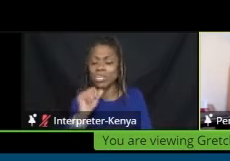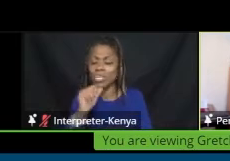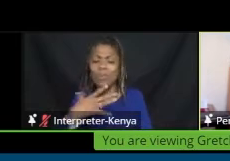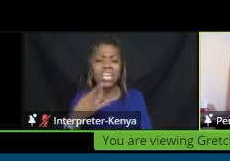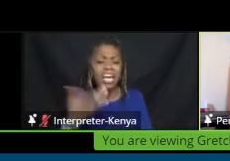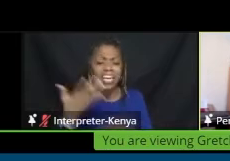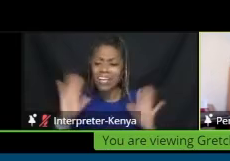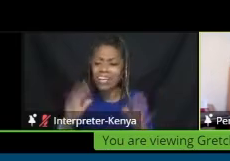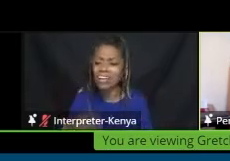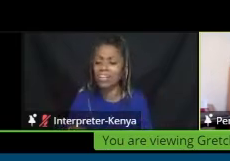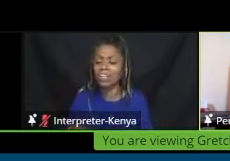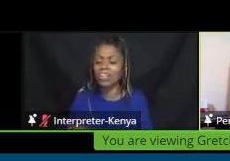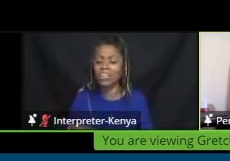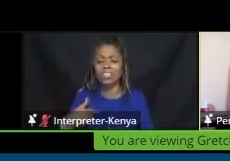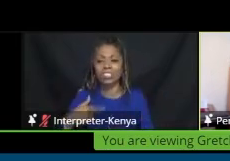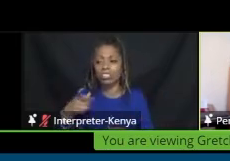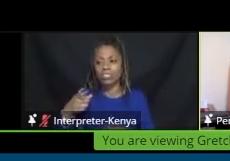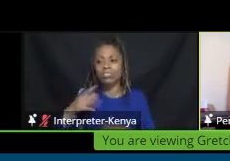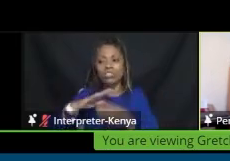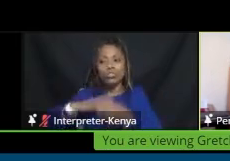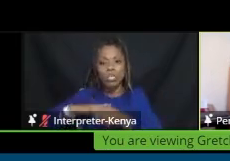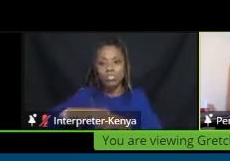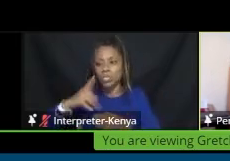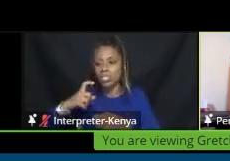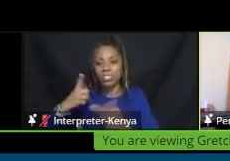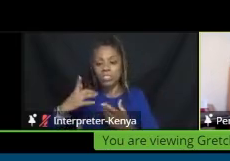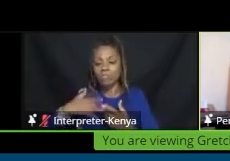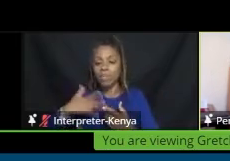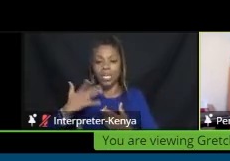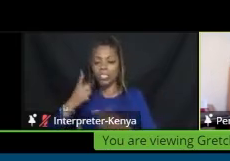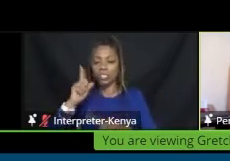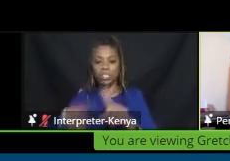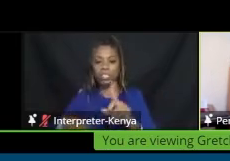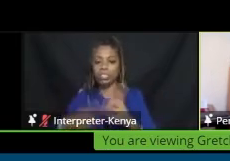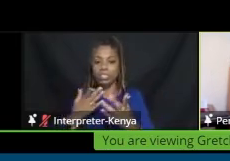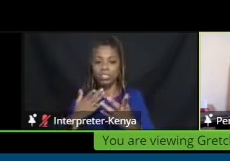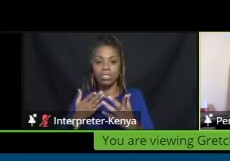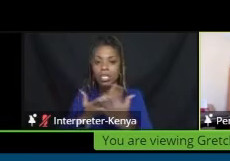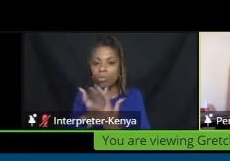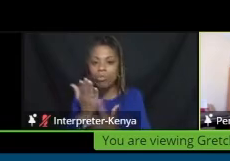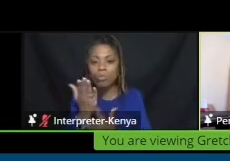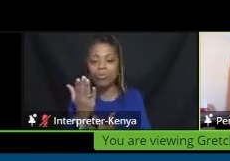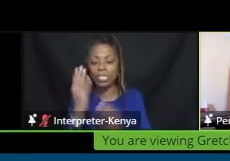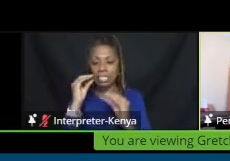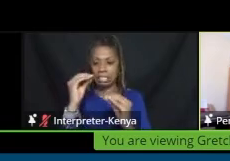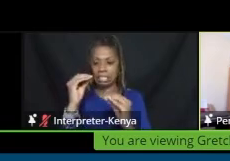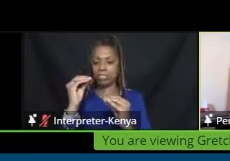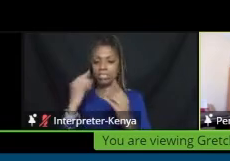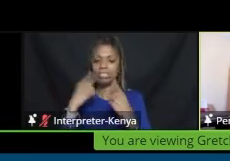such a stressor for her. No experience to a mentor teacher.